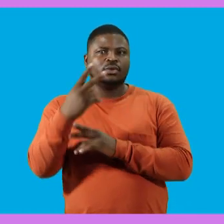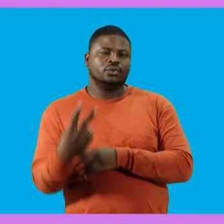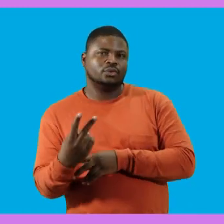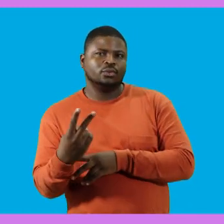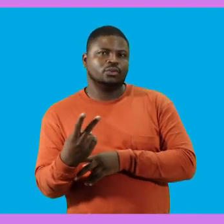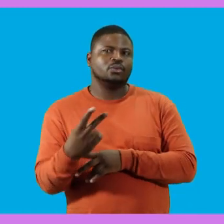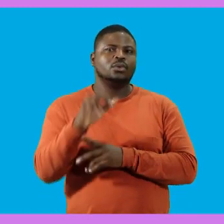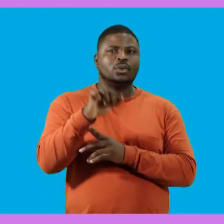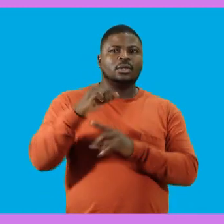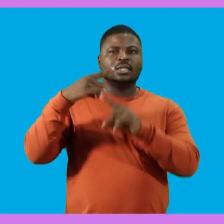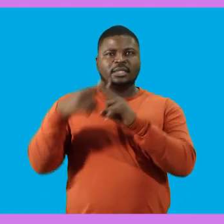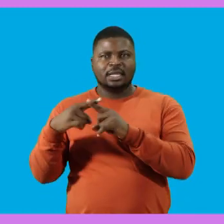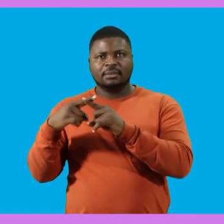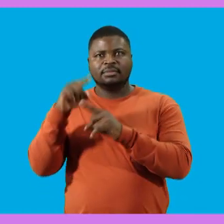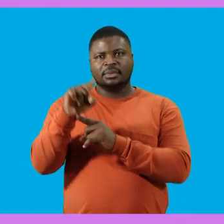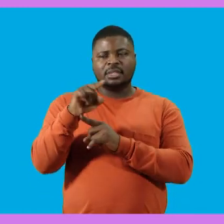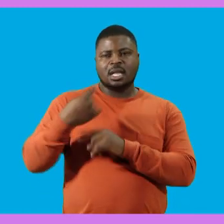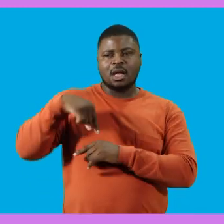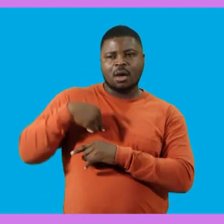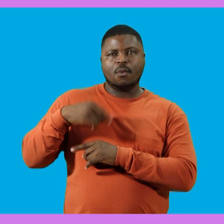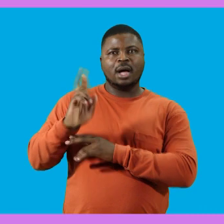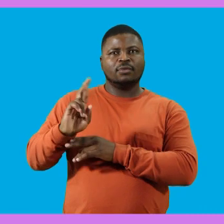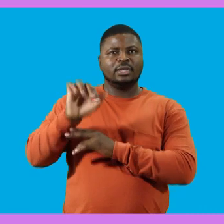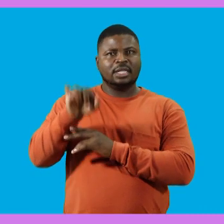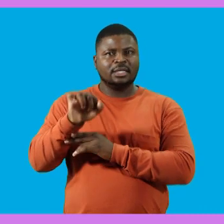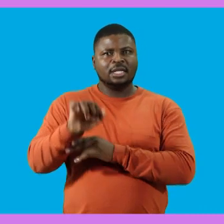3,142 times our radius,